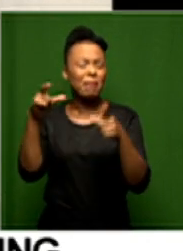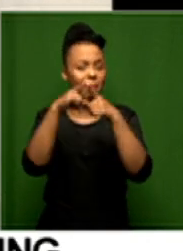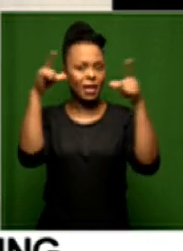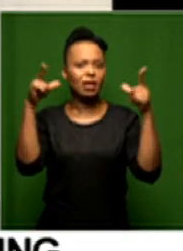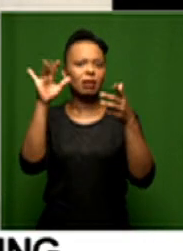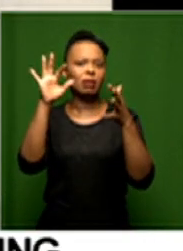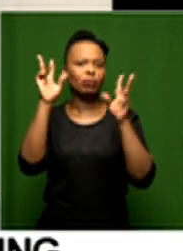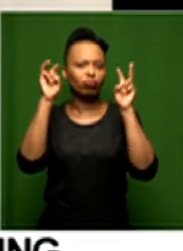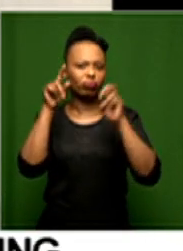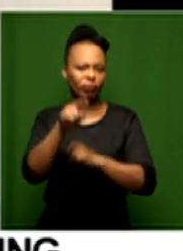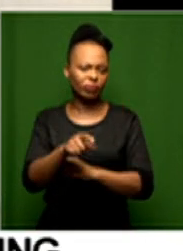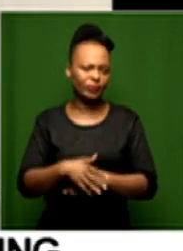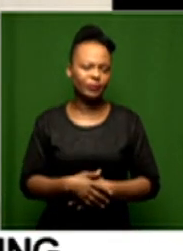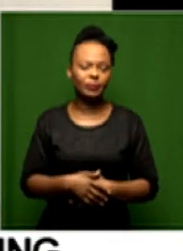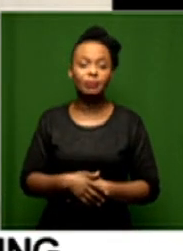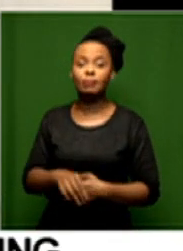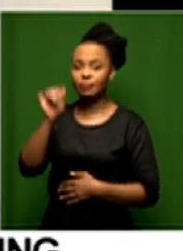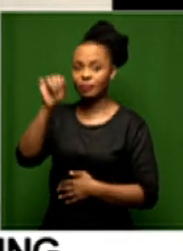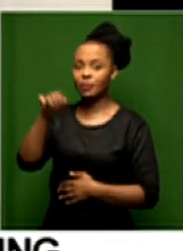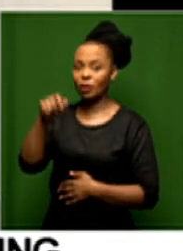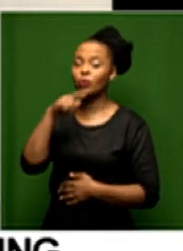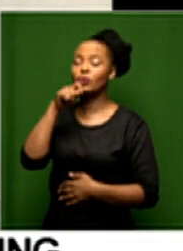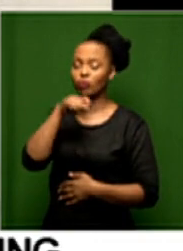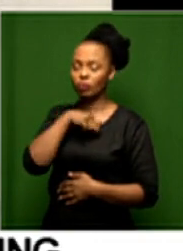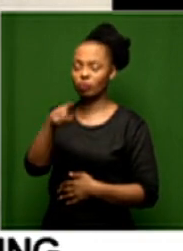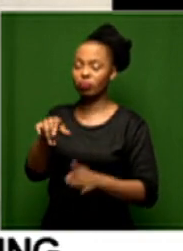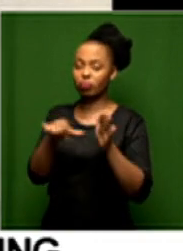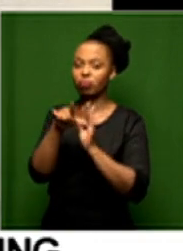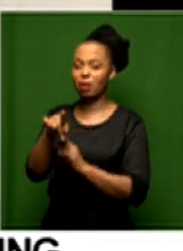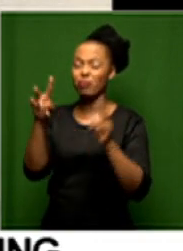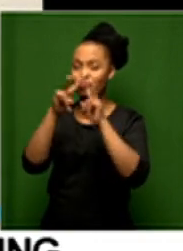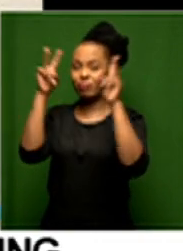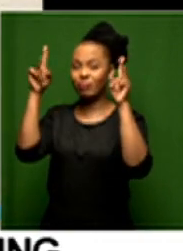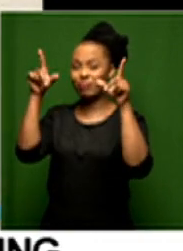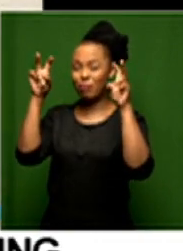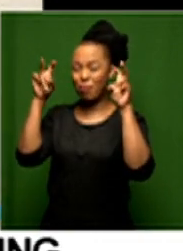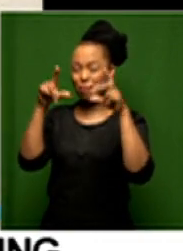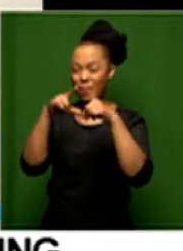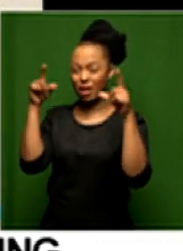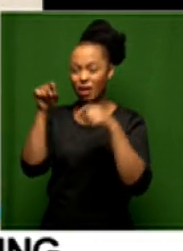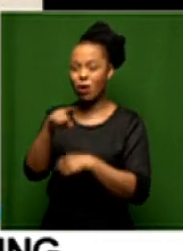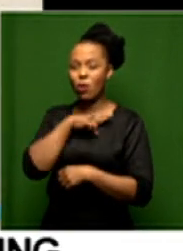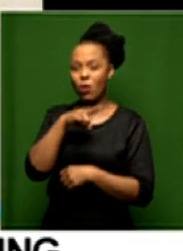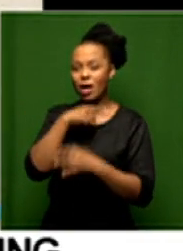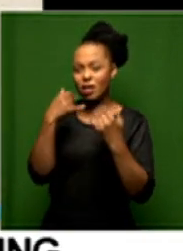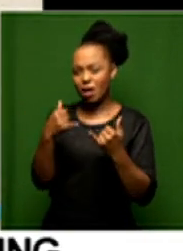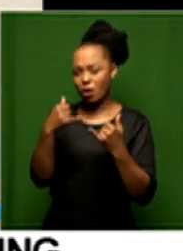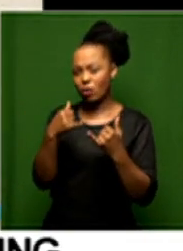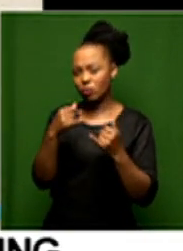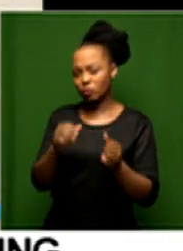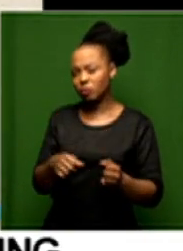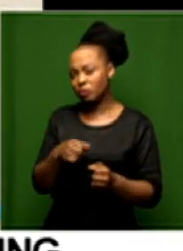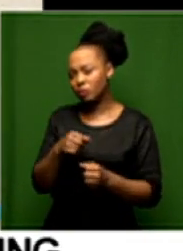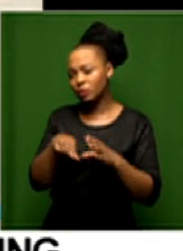issue. It's a big issue, Leanne, you're quite right. It's a multifaceted issue as well, because it not only deals with the Gauteng